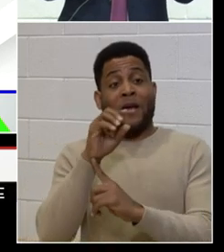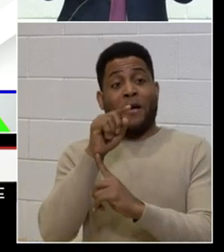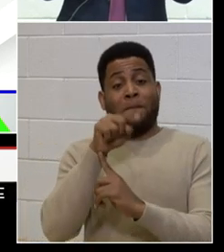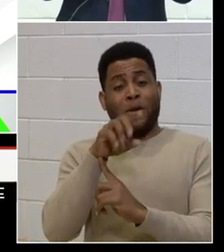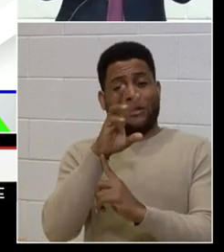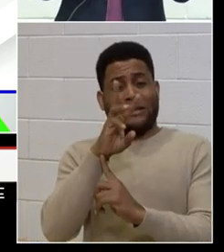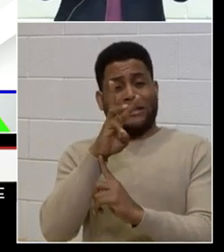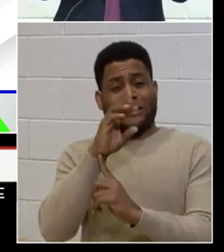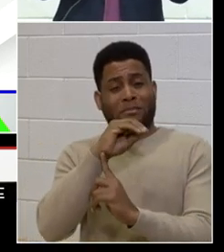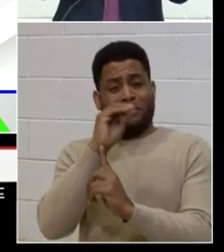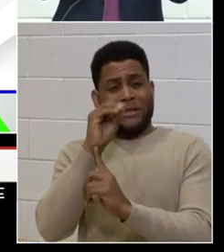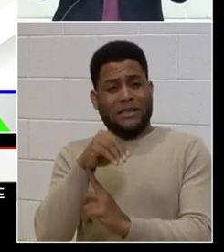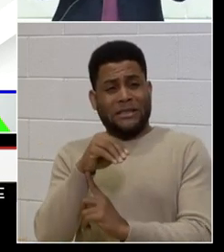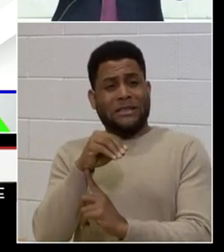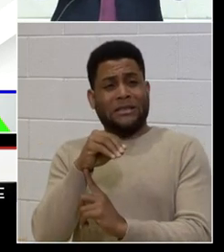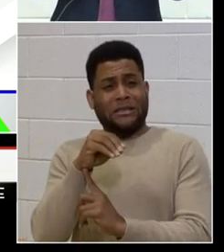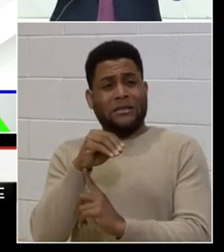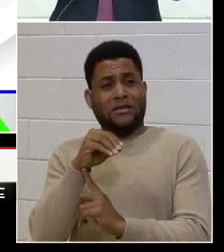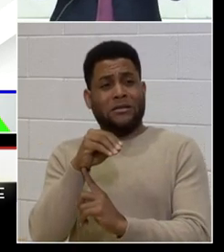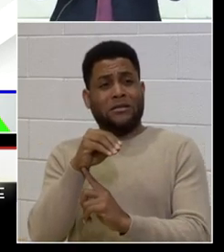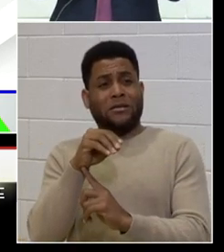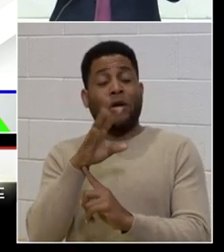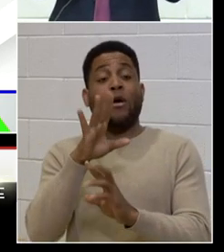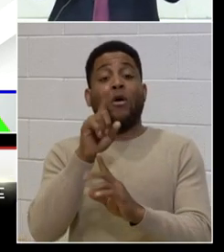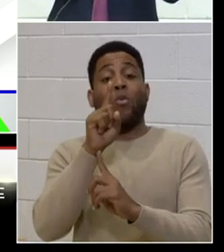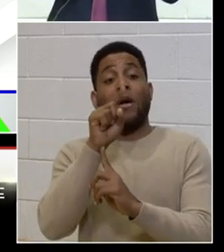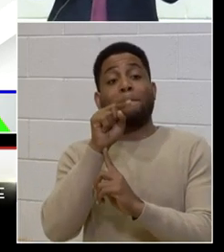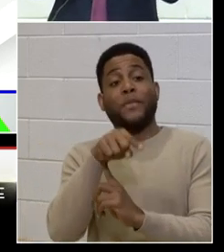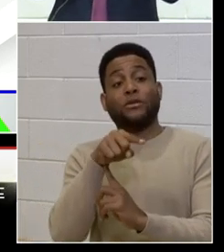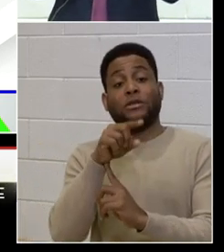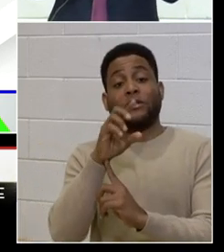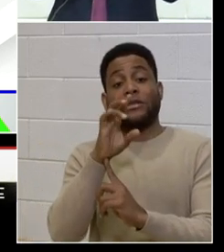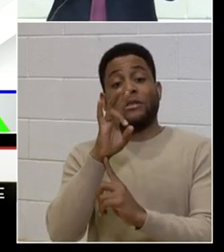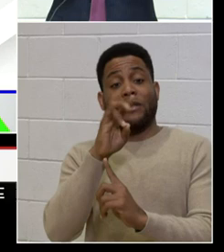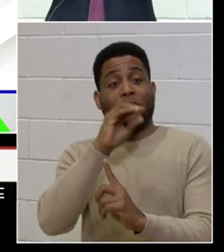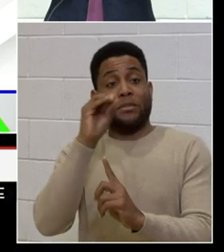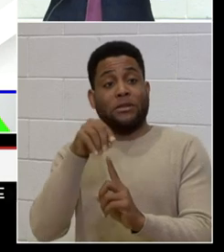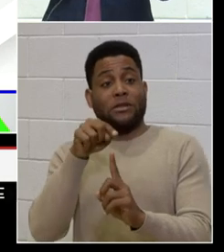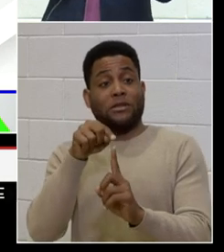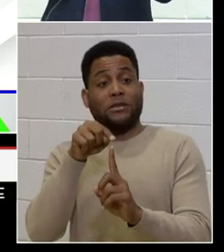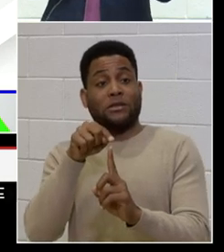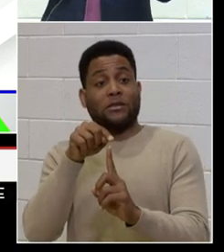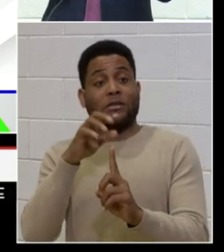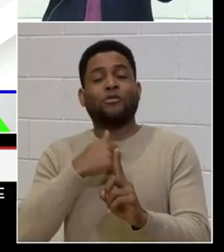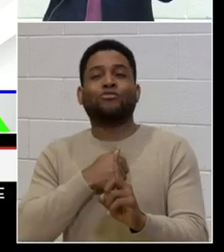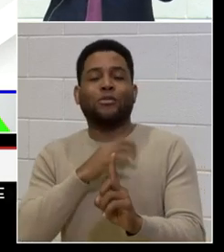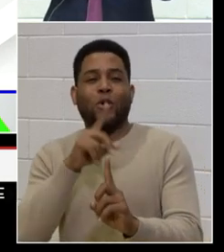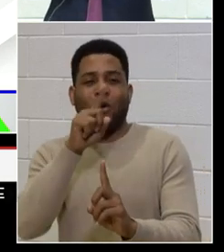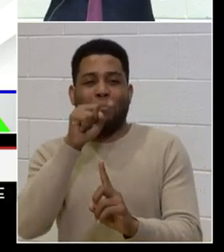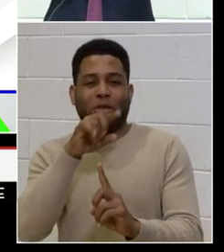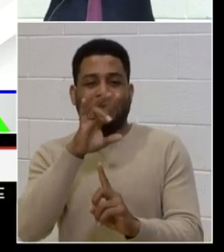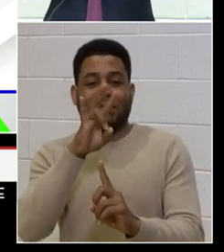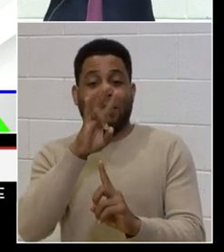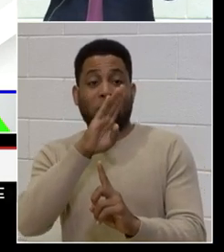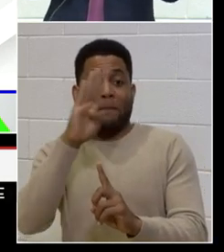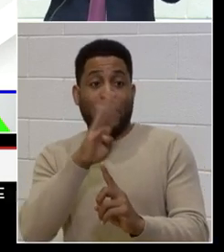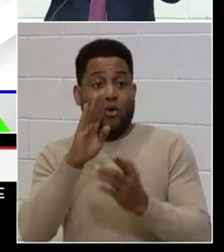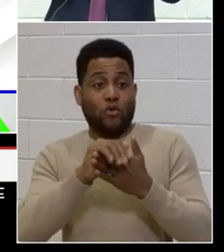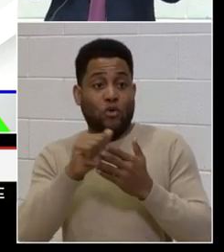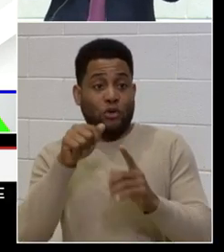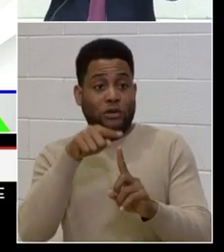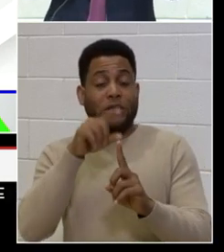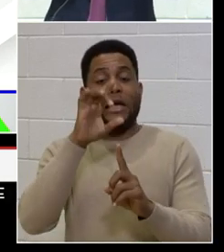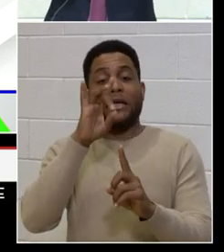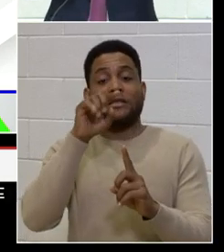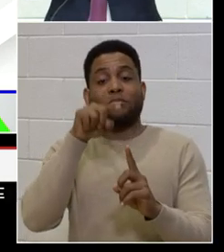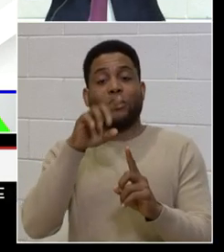fire EMS, the 911 call center, services for victims of violent crimes, violence interruption services is about